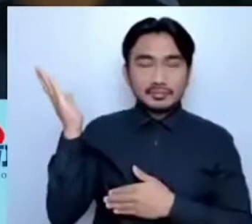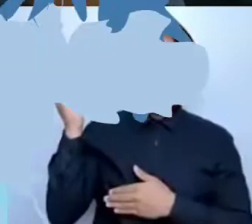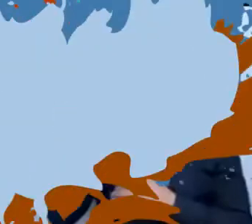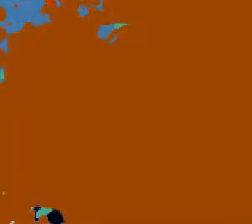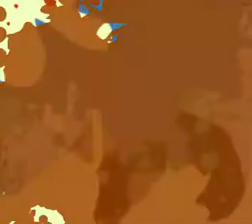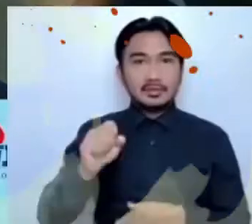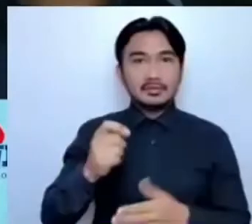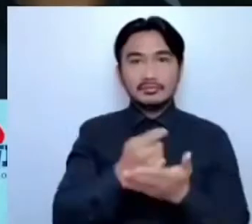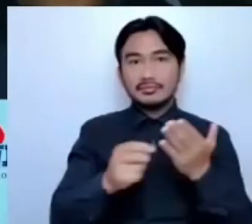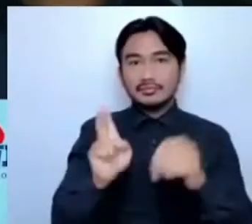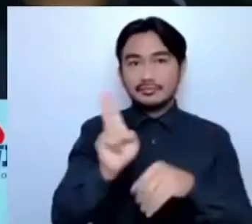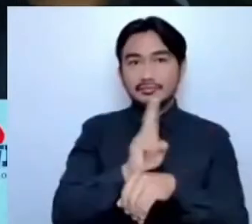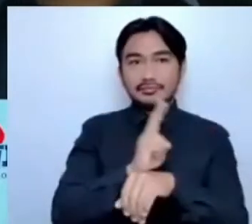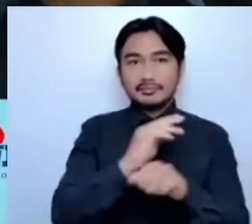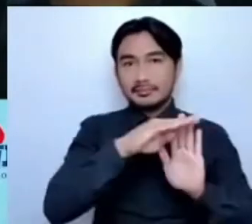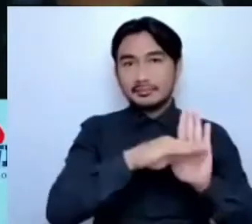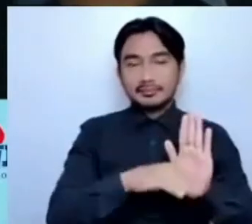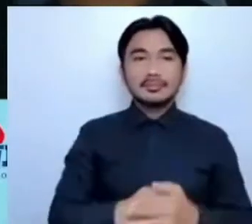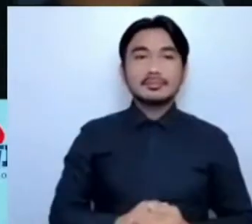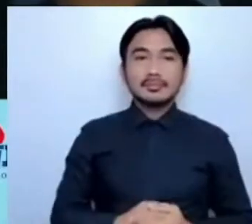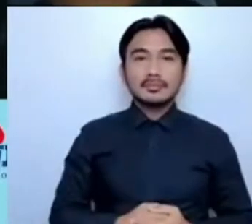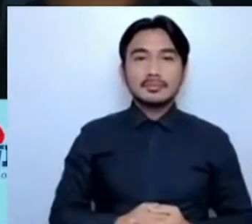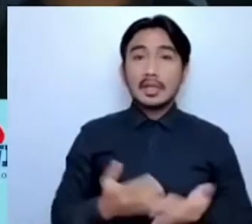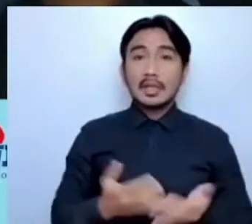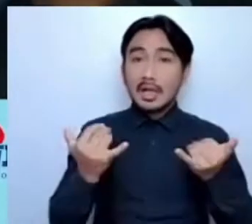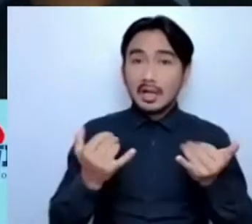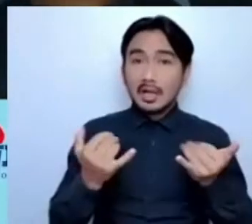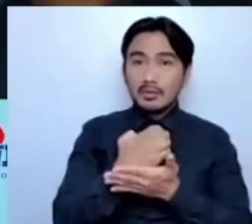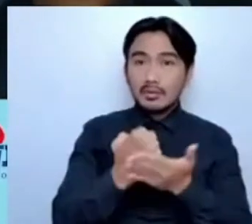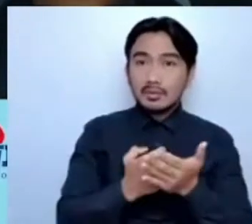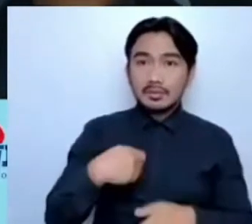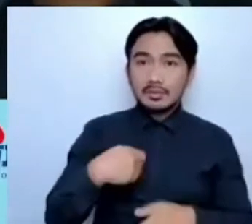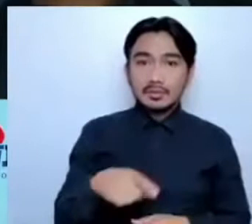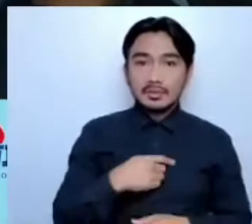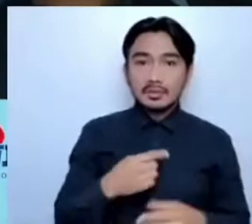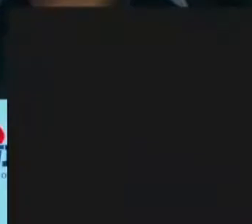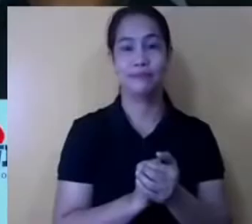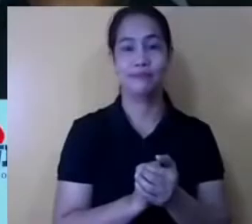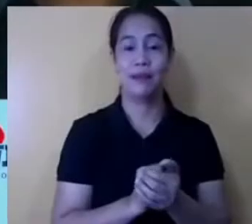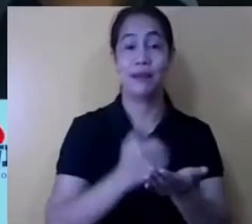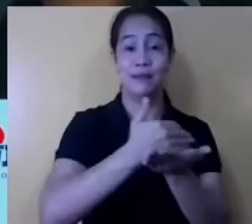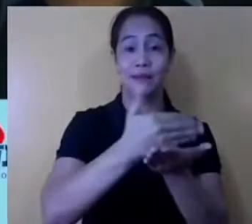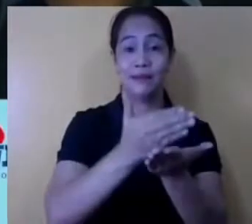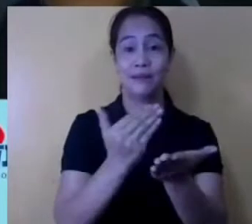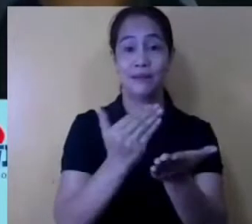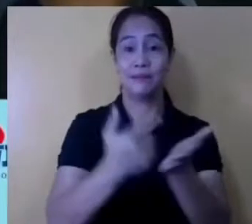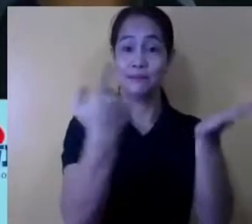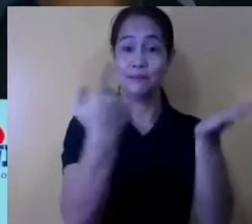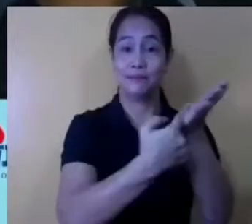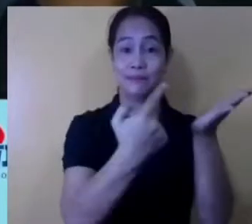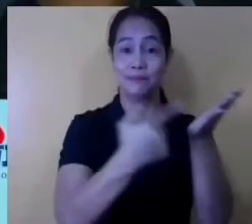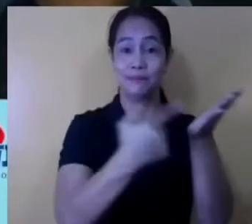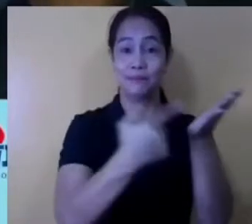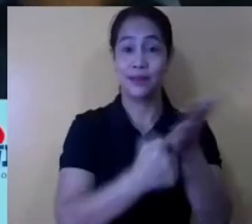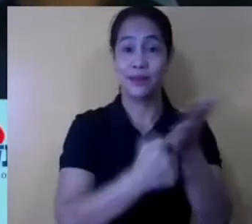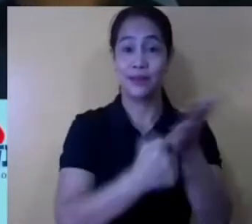RPMS tool. This episode, we will be dividing our discussion into two. First,